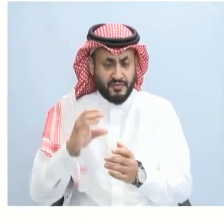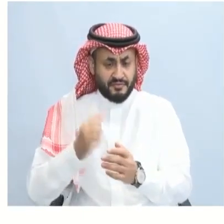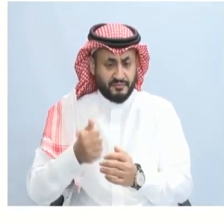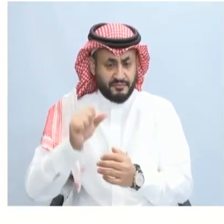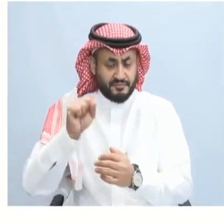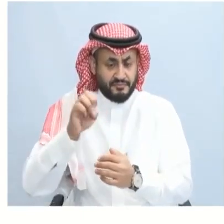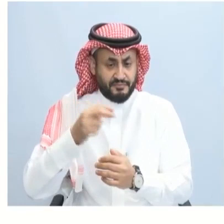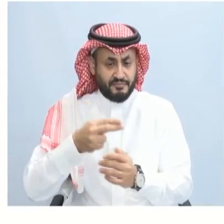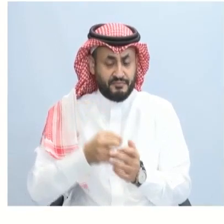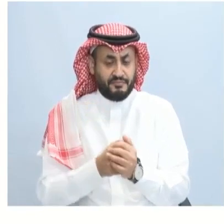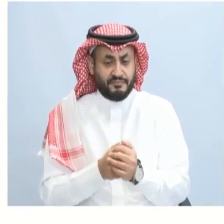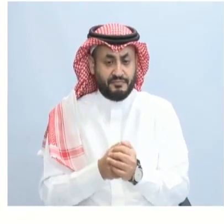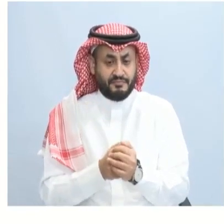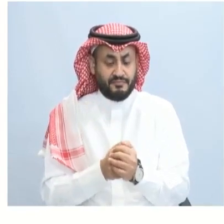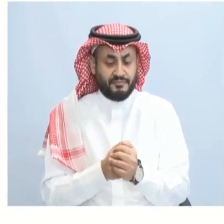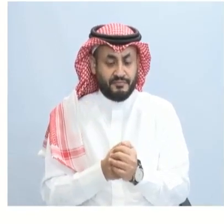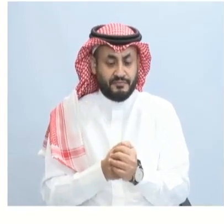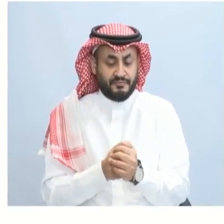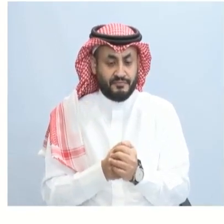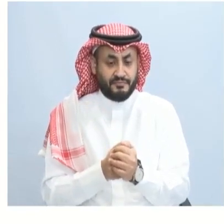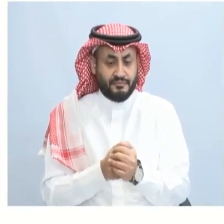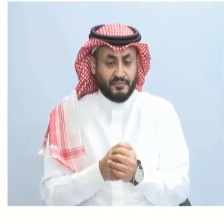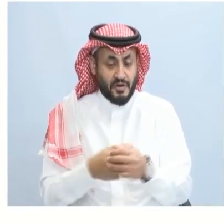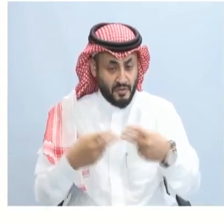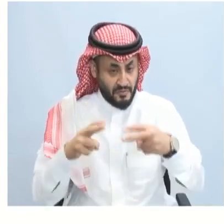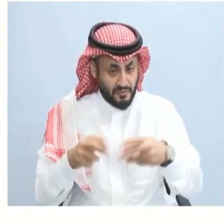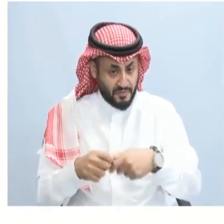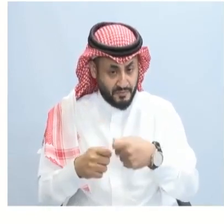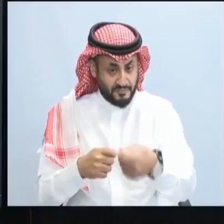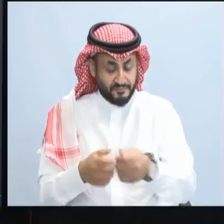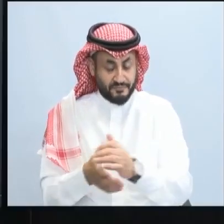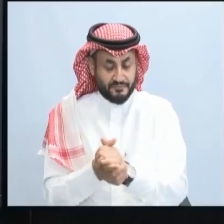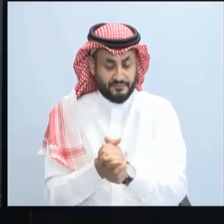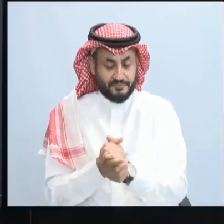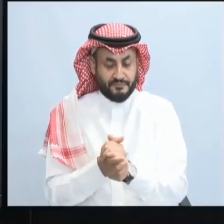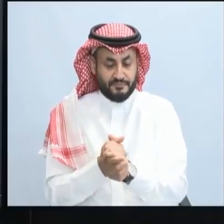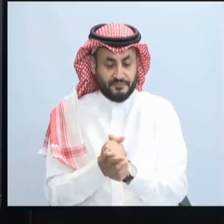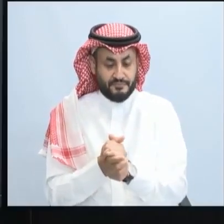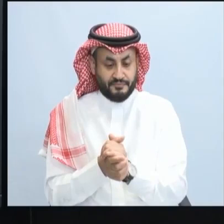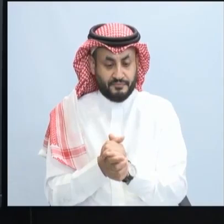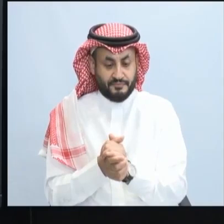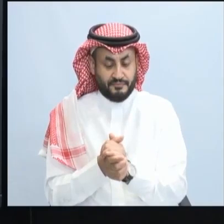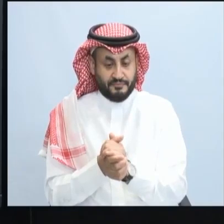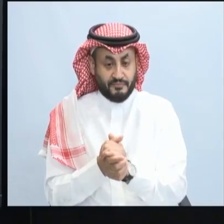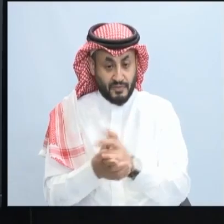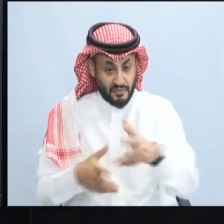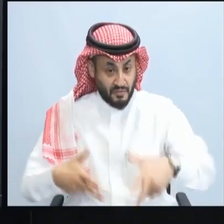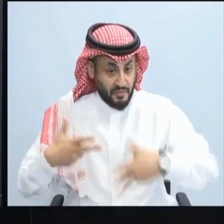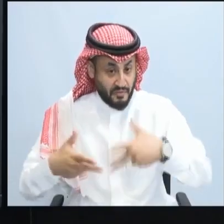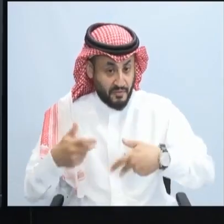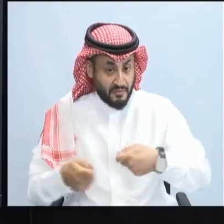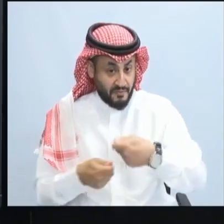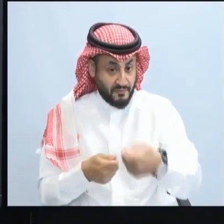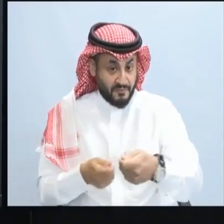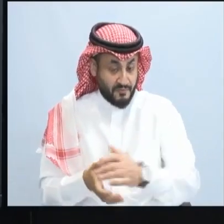as real talk. And the question, would you mind? Do you think that if you have this money, you would enjoy it? Would